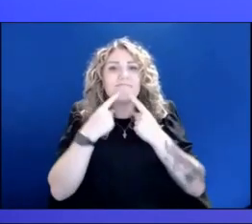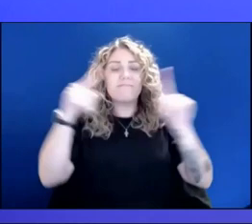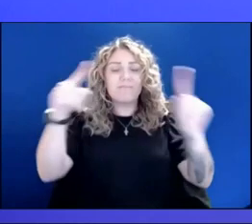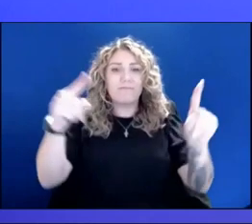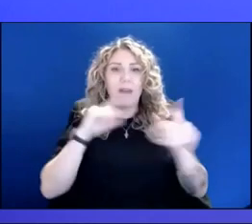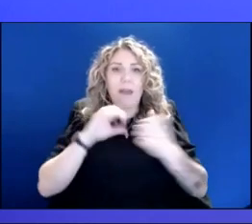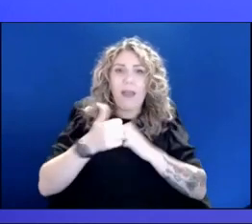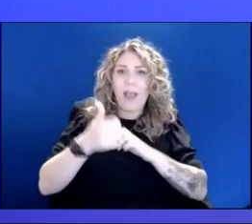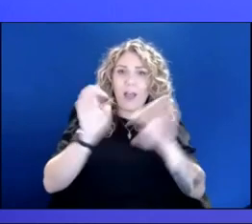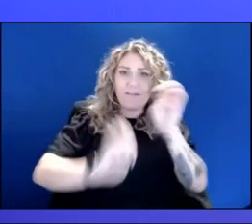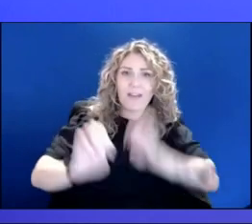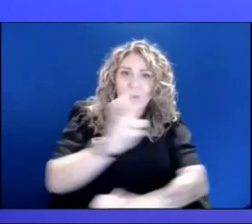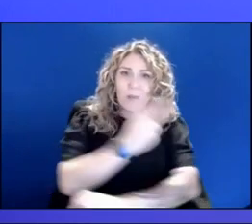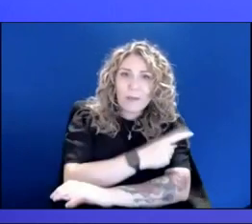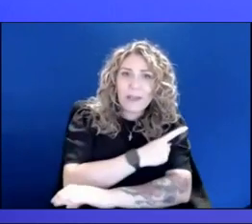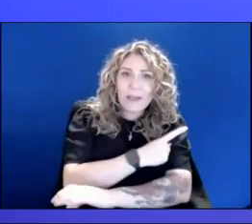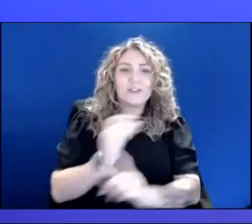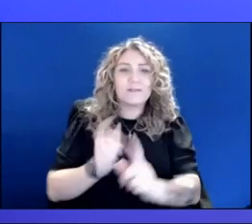donors,